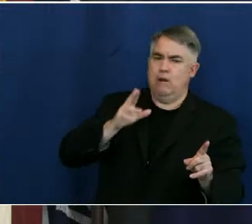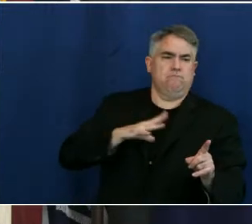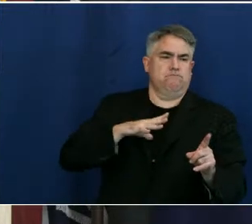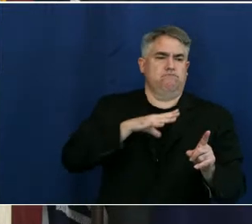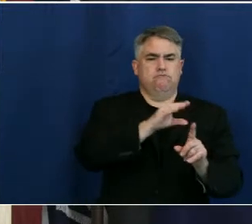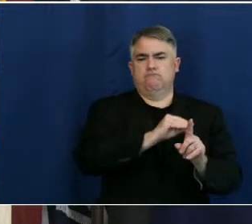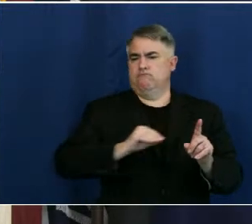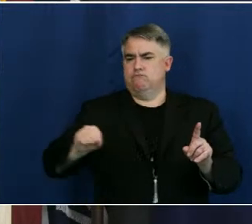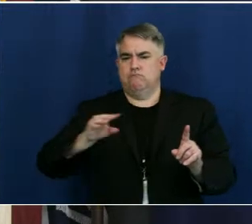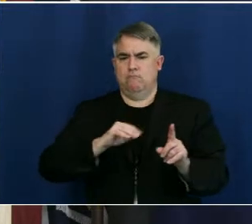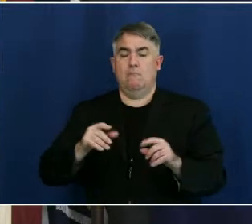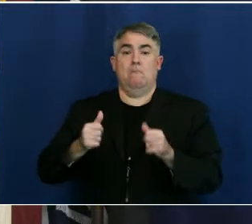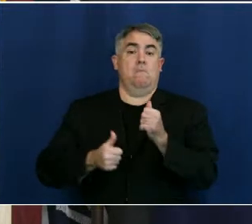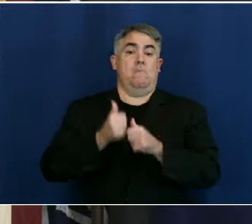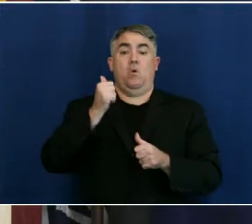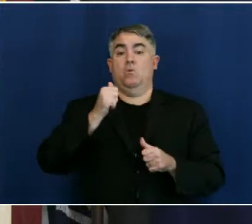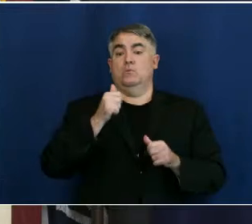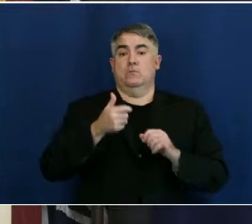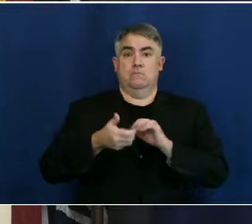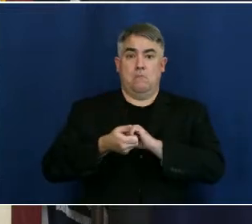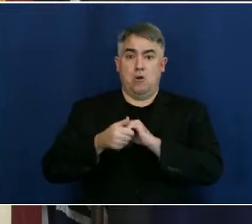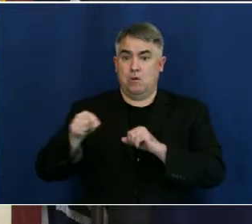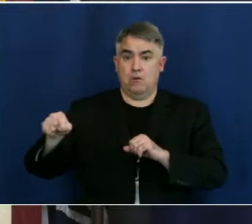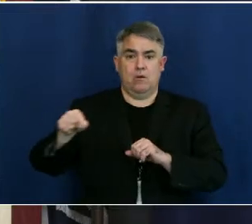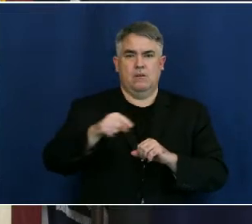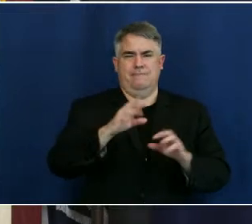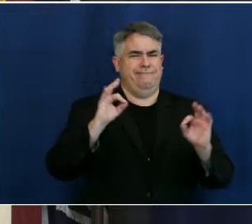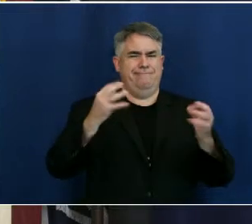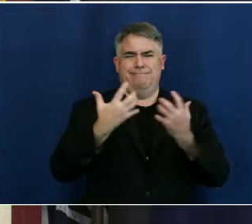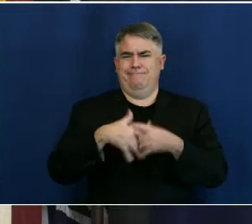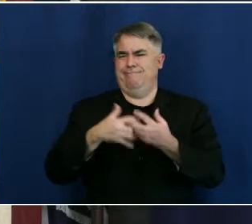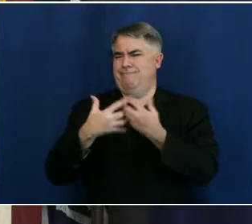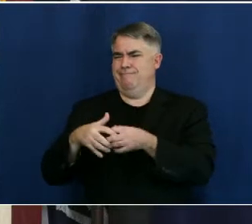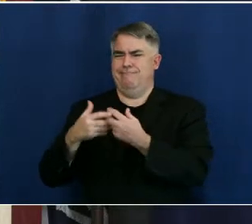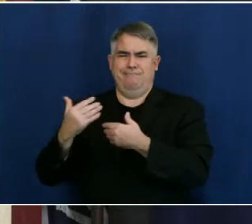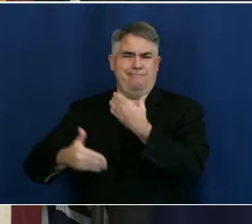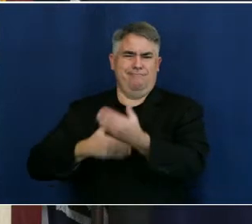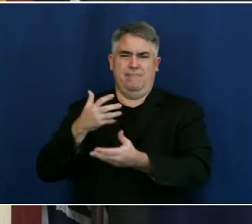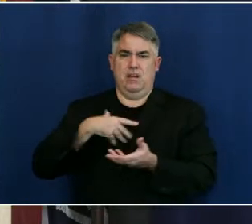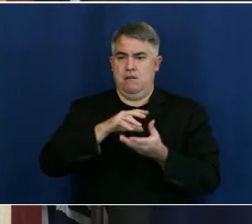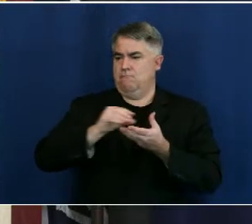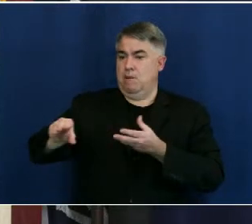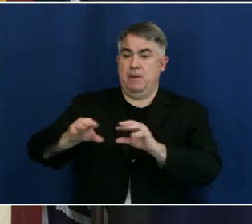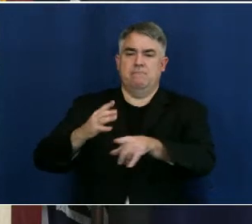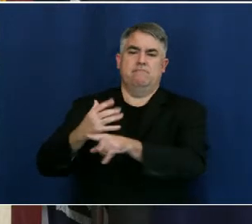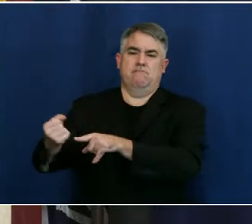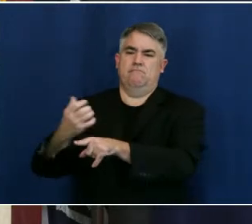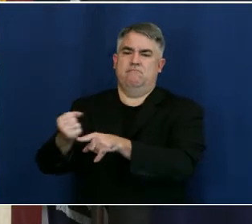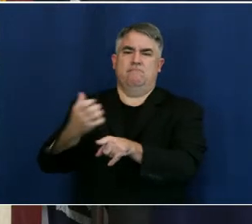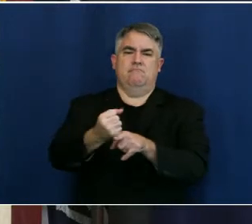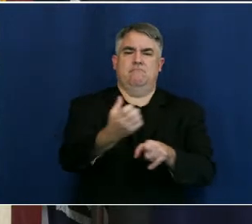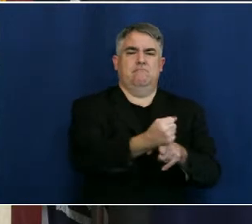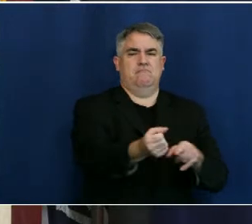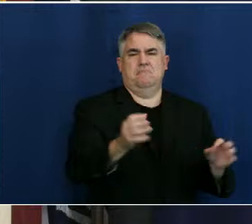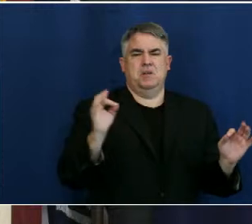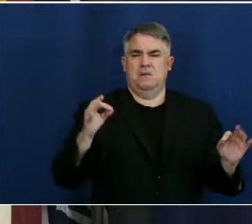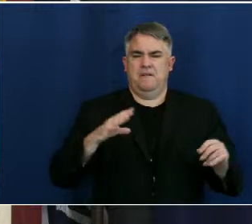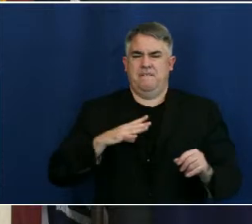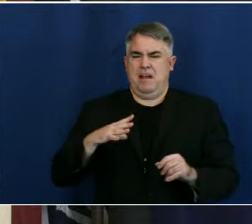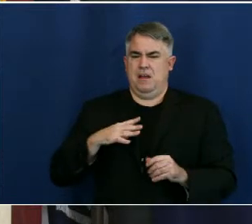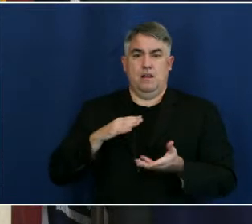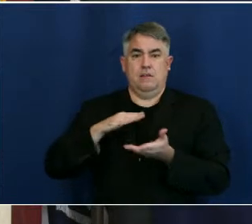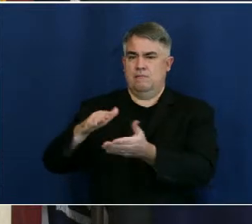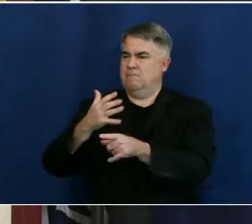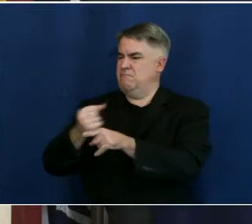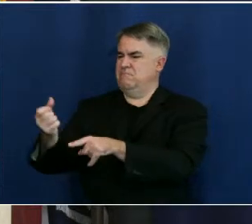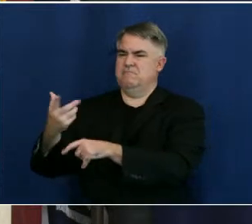partners. Everyone's trying to get vaccines out as quickly as possible. Our health systems are doing a really good job with what they have, administering them